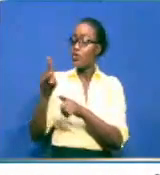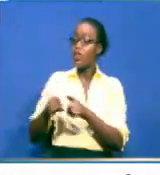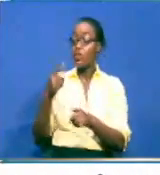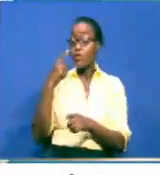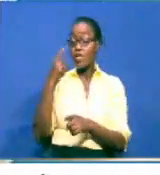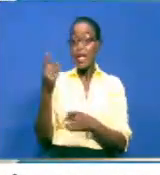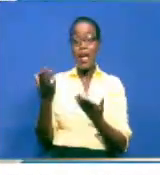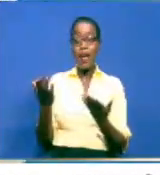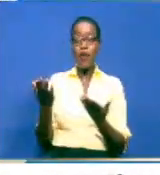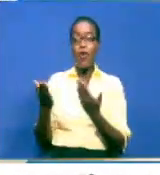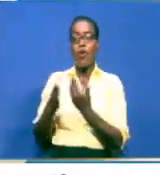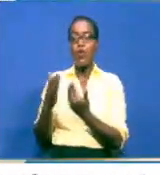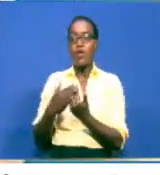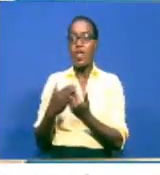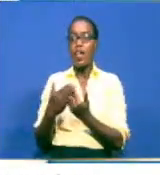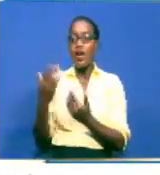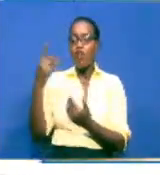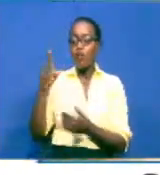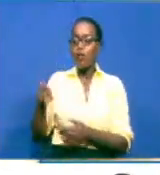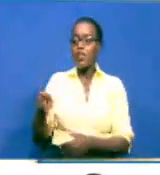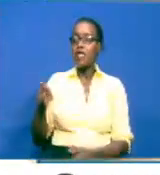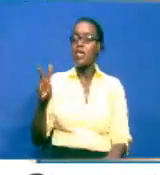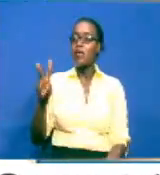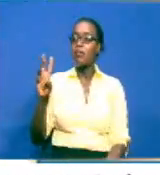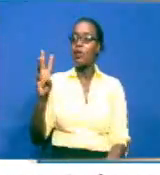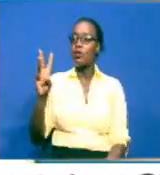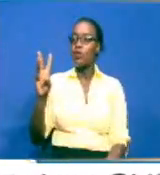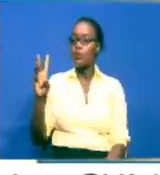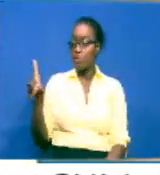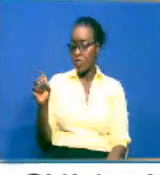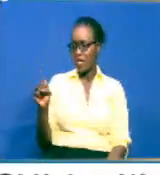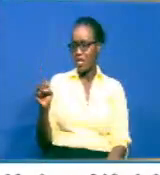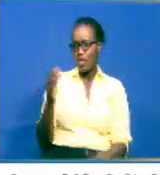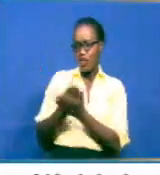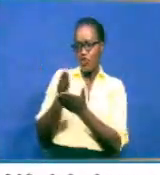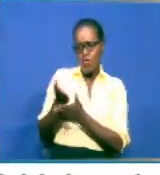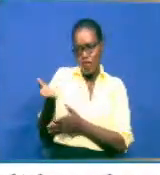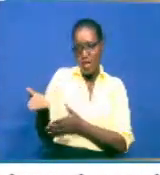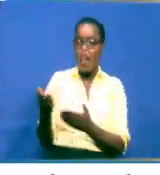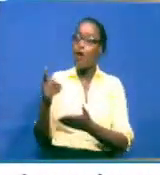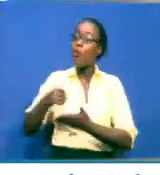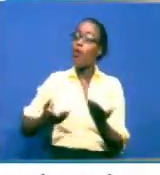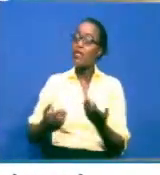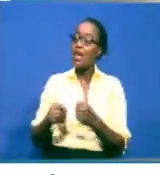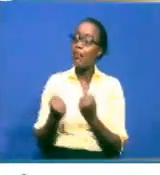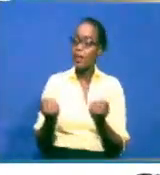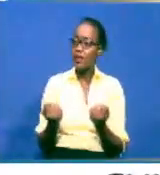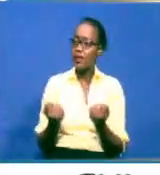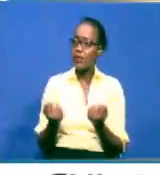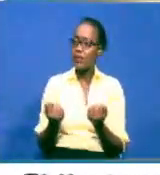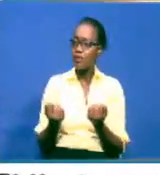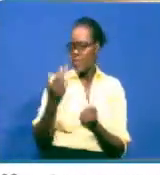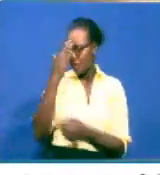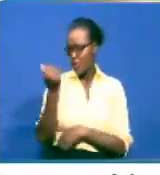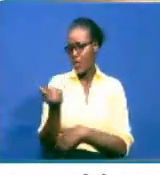to take care of our persons with disabilities, we have to look at the reality on the ground. Mm-hmm. What exactly is happening on the ground? Mm-hmm. Because when